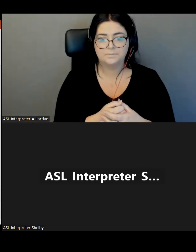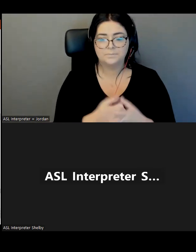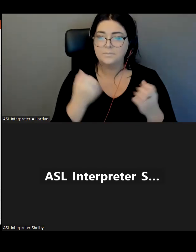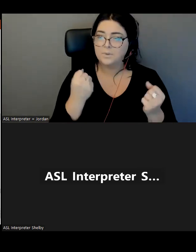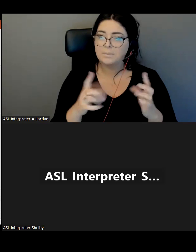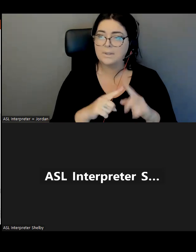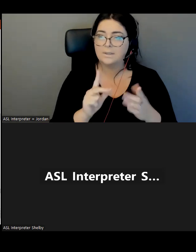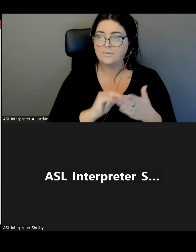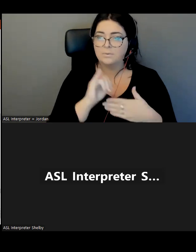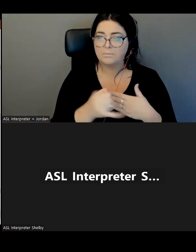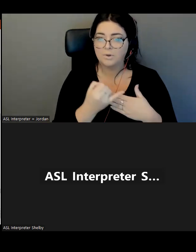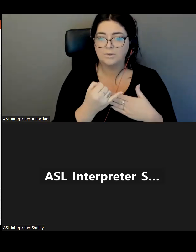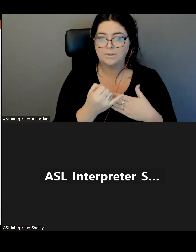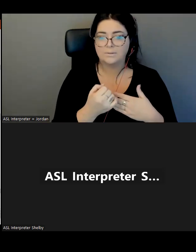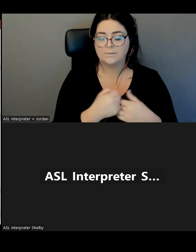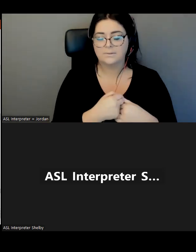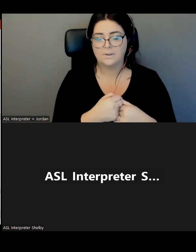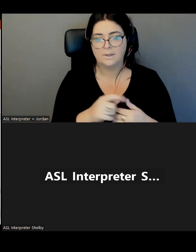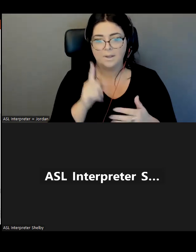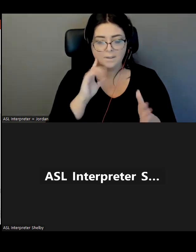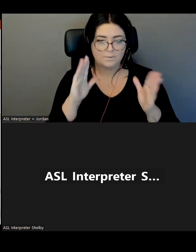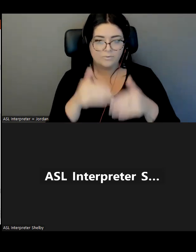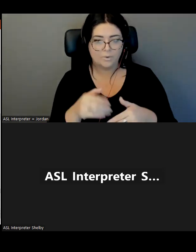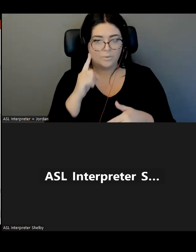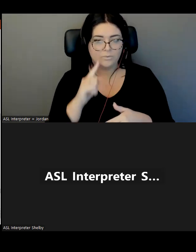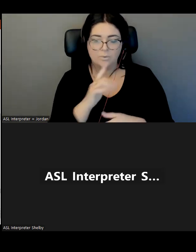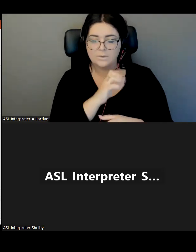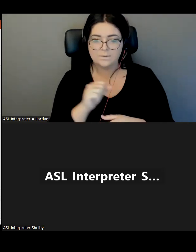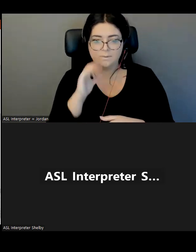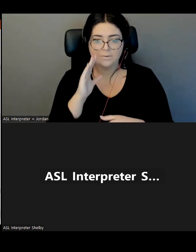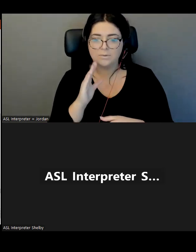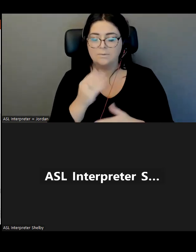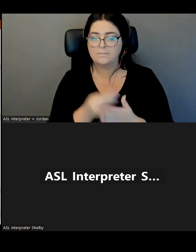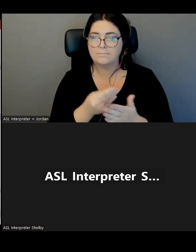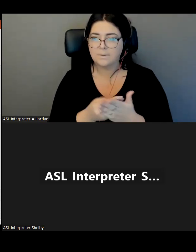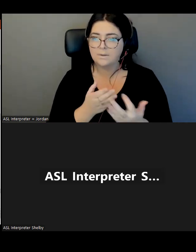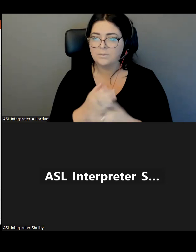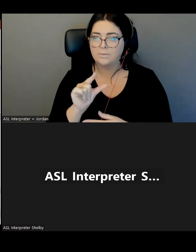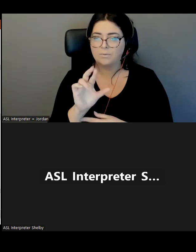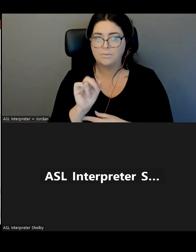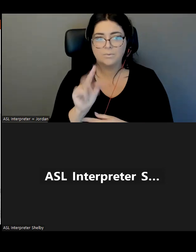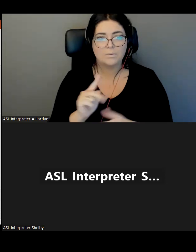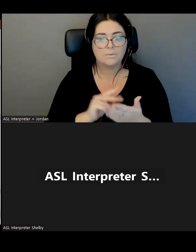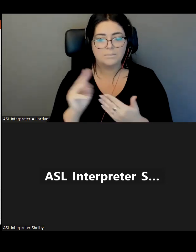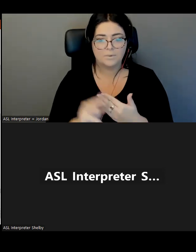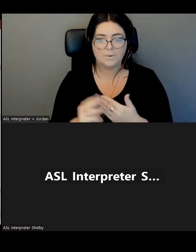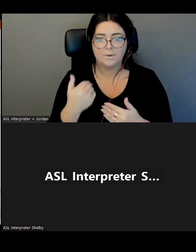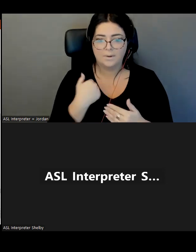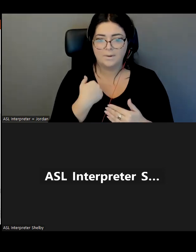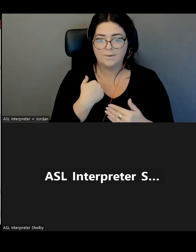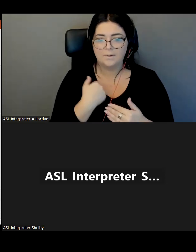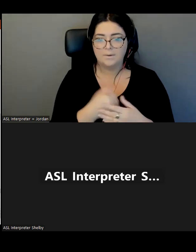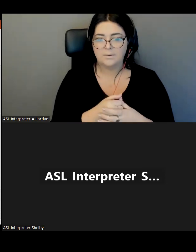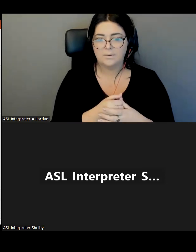projects that have been initiated or focused on seniors that we've funded through our grant programs over the years. And